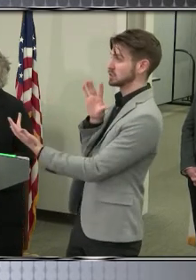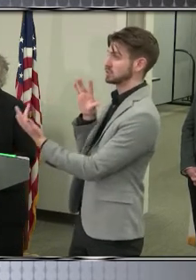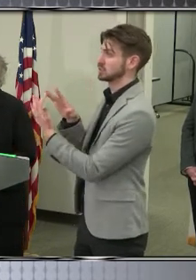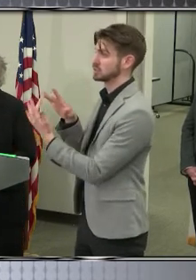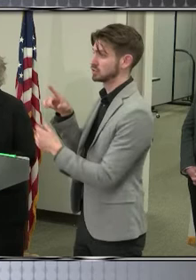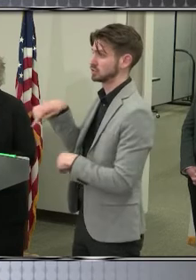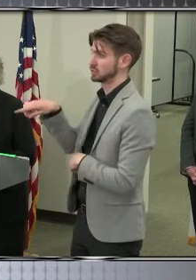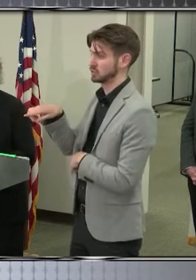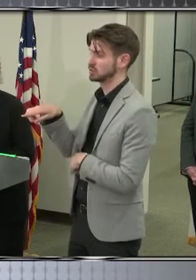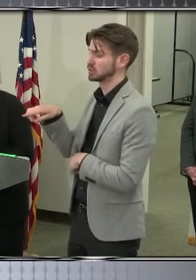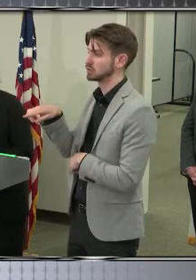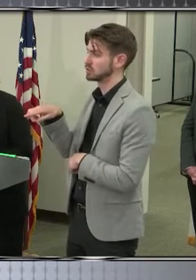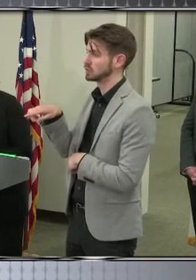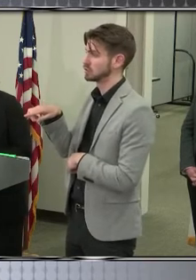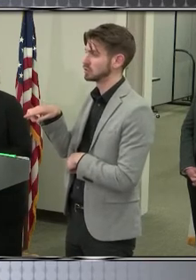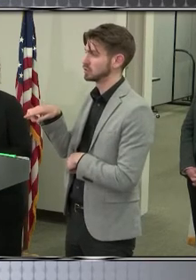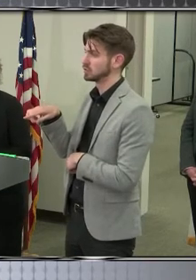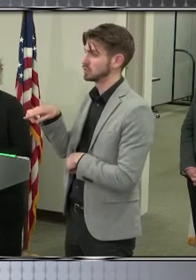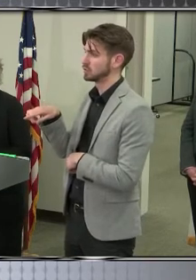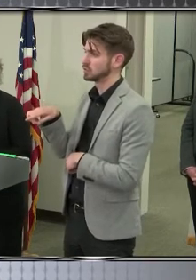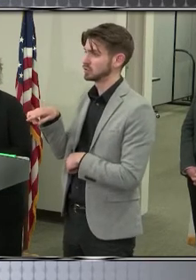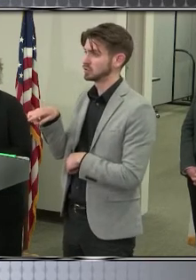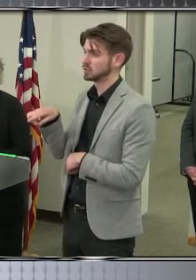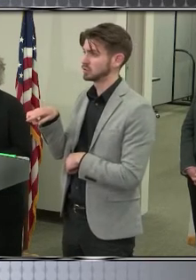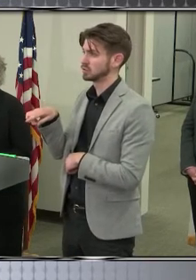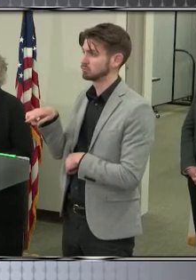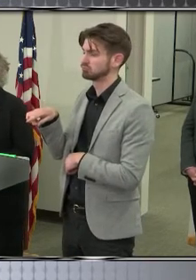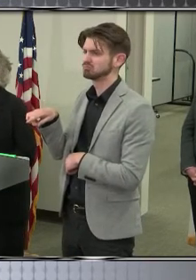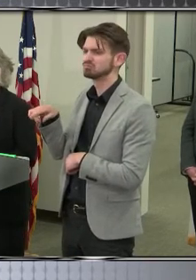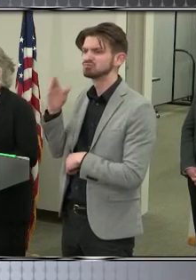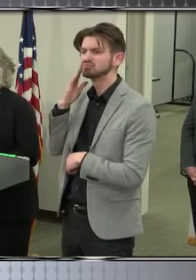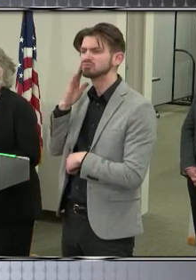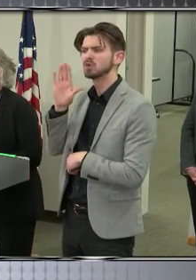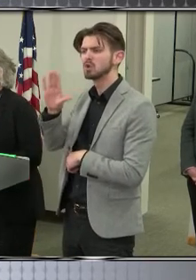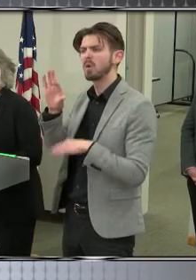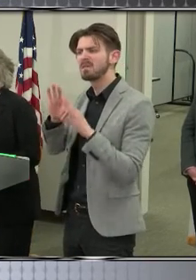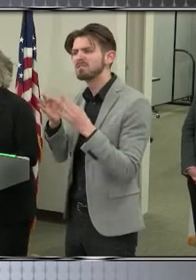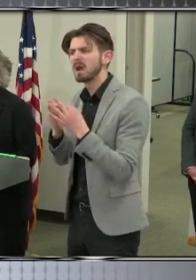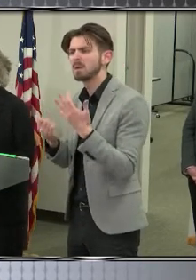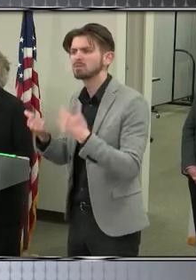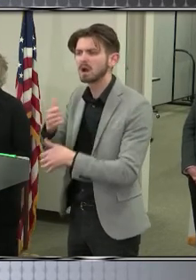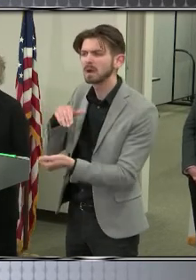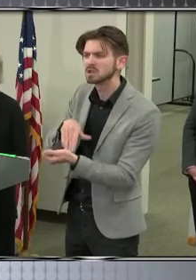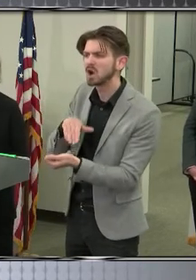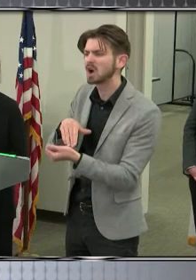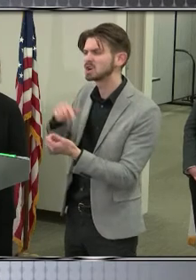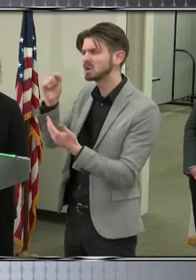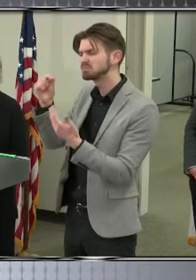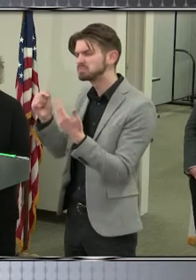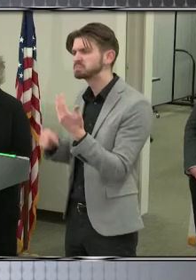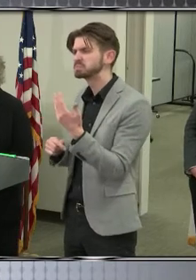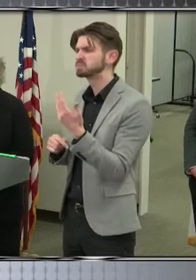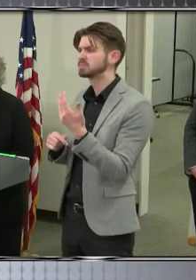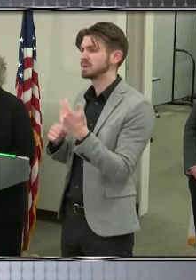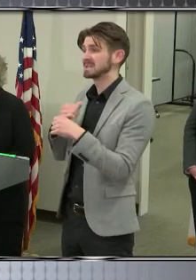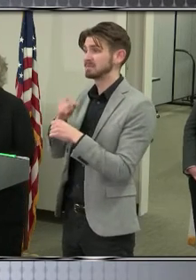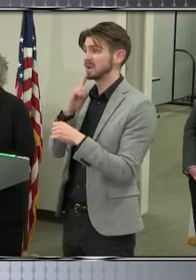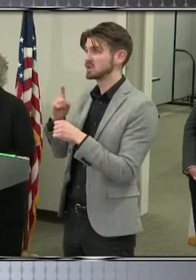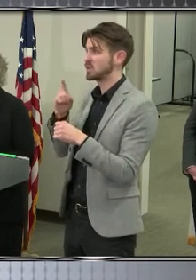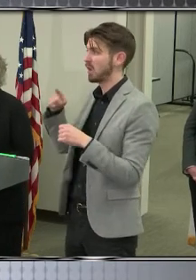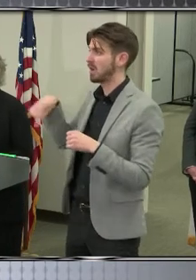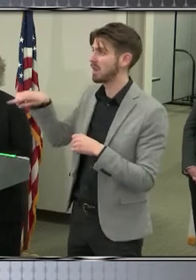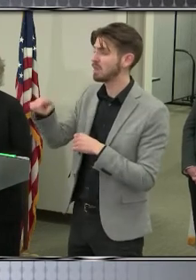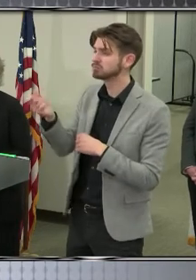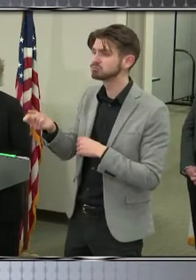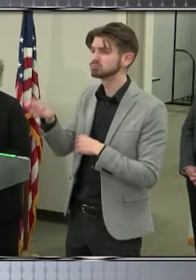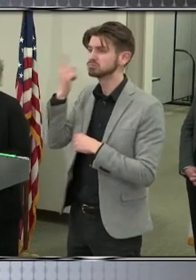that are represented here today, but our private practitioners as well, so that our messaging is consistent and that we can